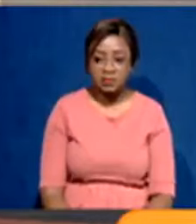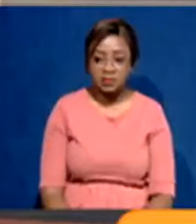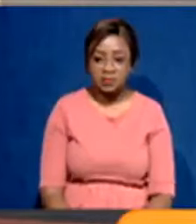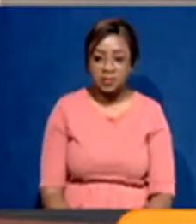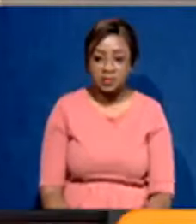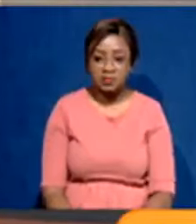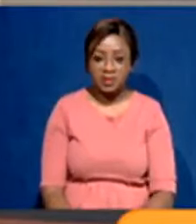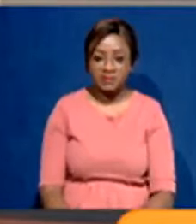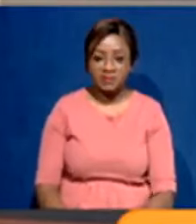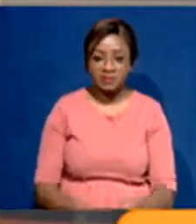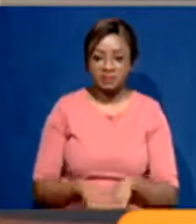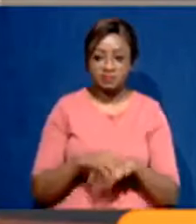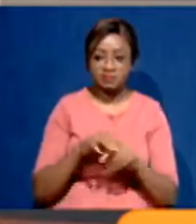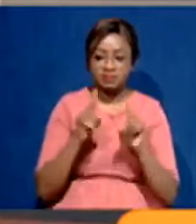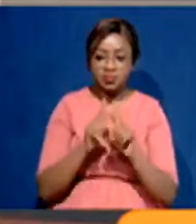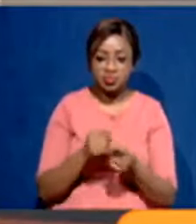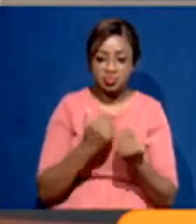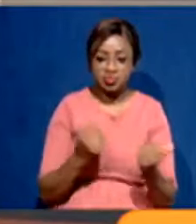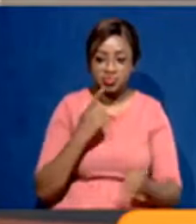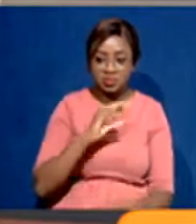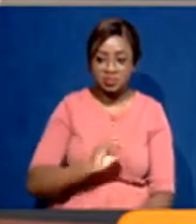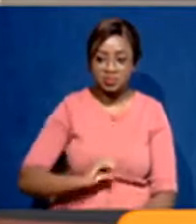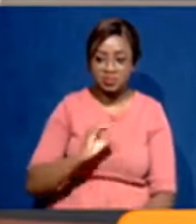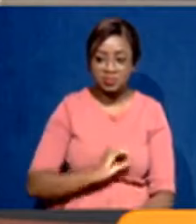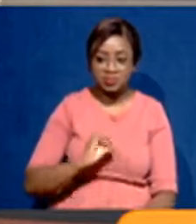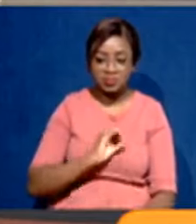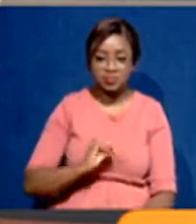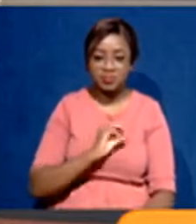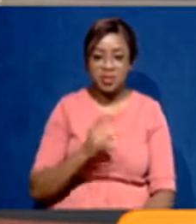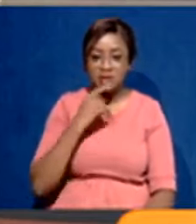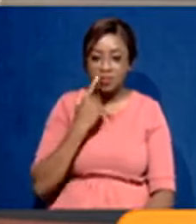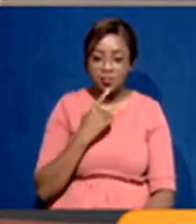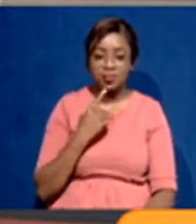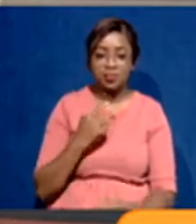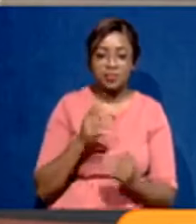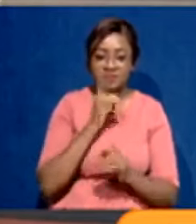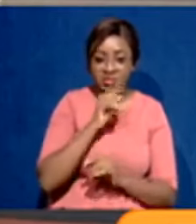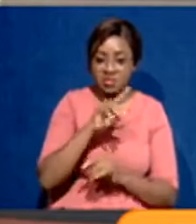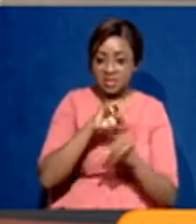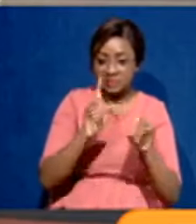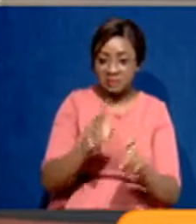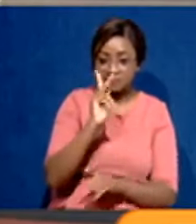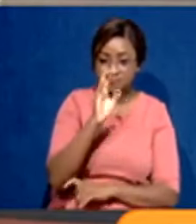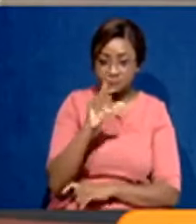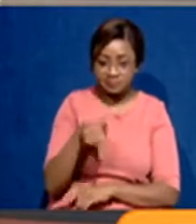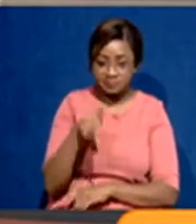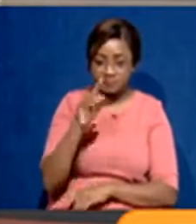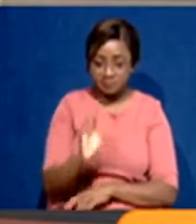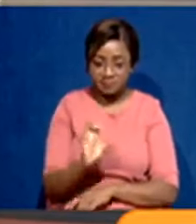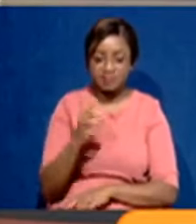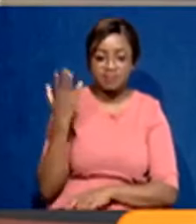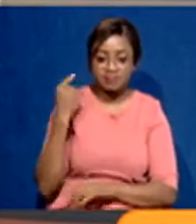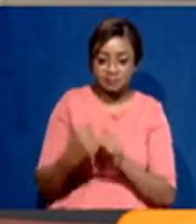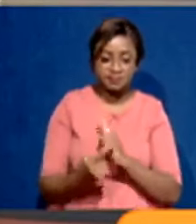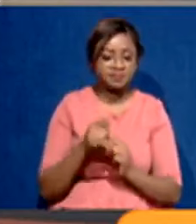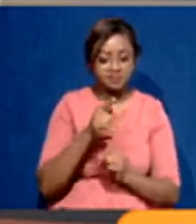1,000 bright children from financially disadvantaged backgrounds who sat for their KCPE examinations last year have been ordered full scholarship under the Wings to Fly